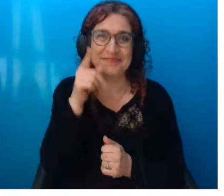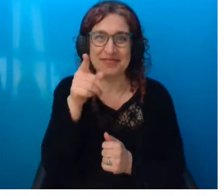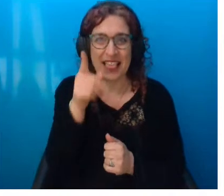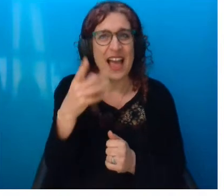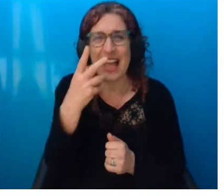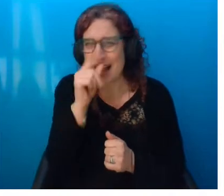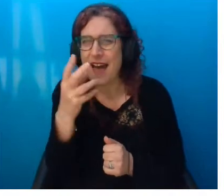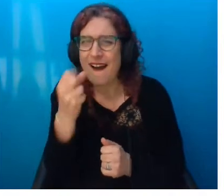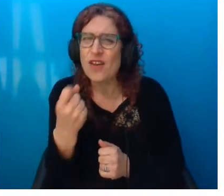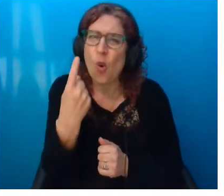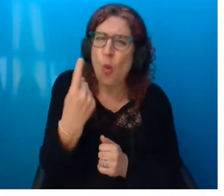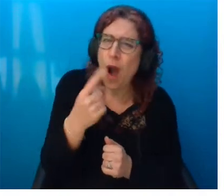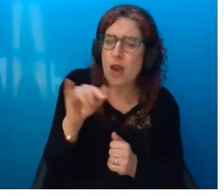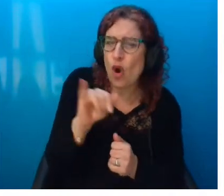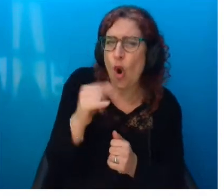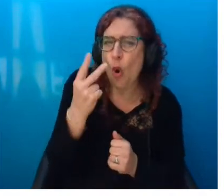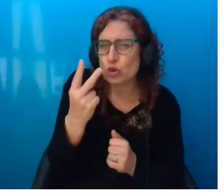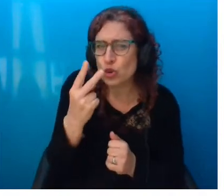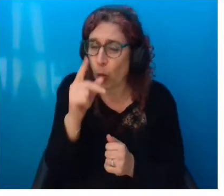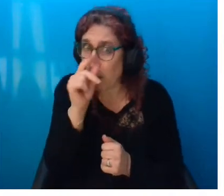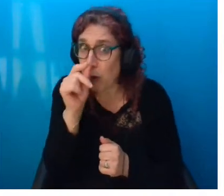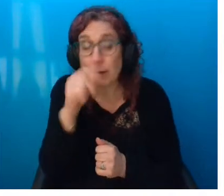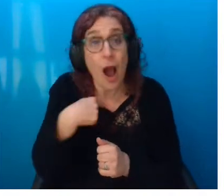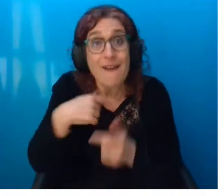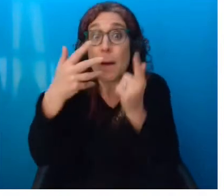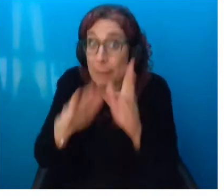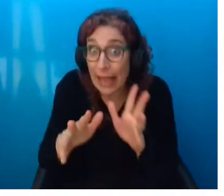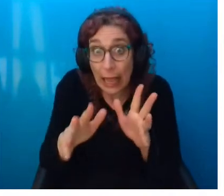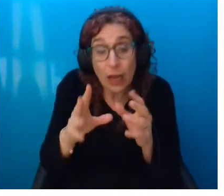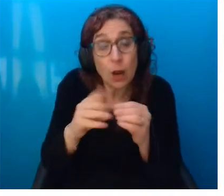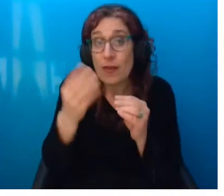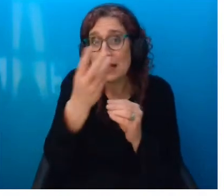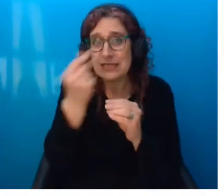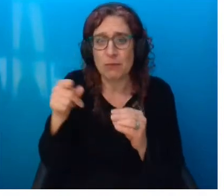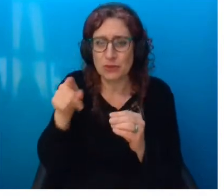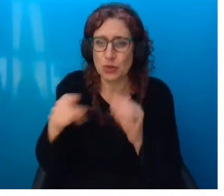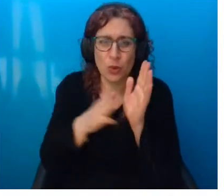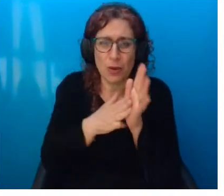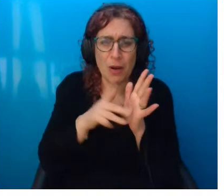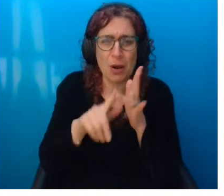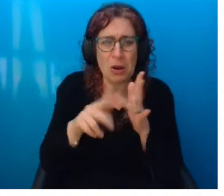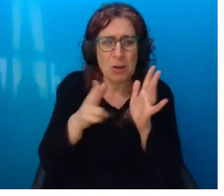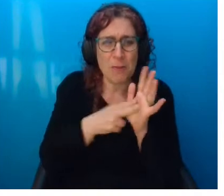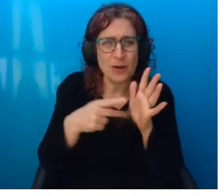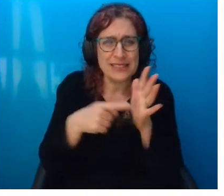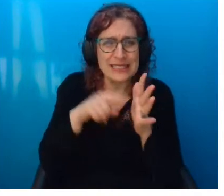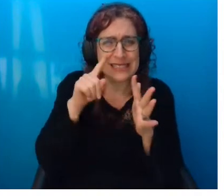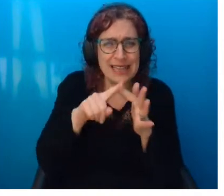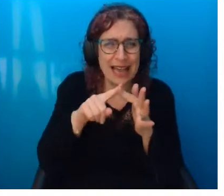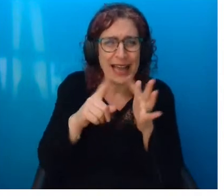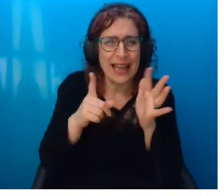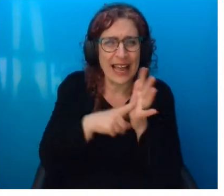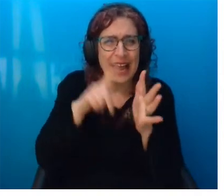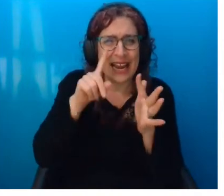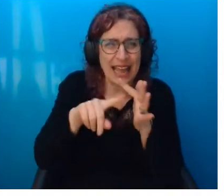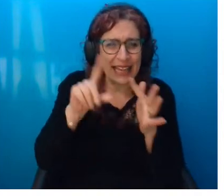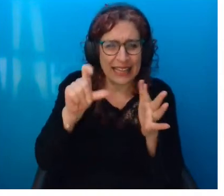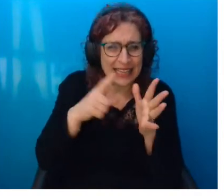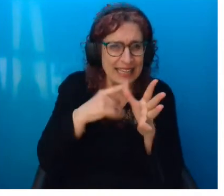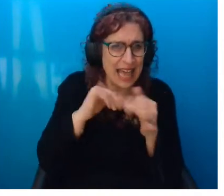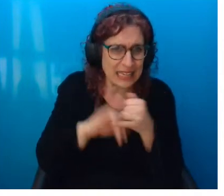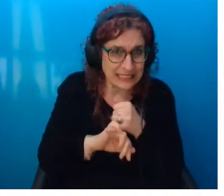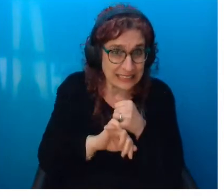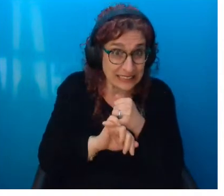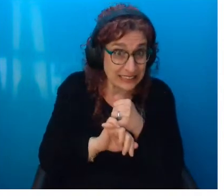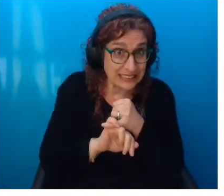two absolutely stunning responses to montelukast, but it's very, very rare. 30 to 40% of people have absolutely